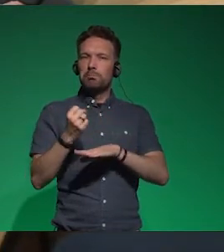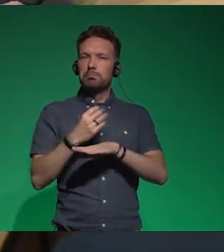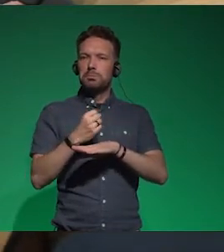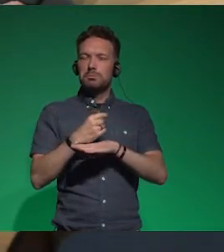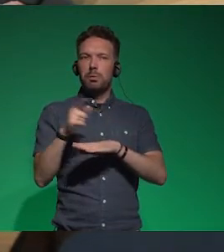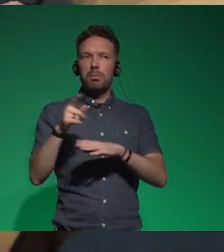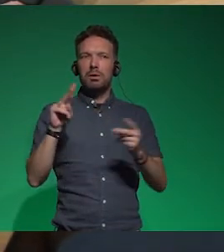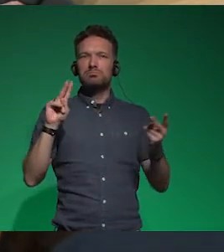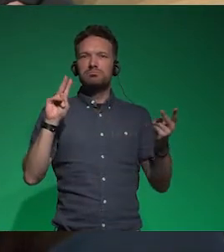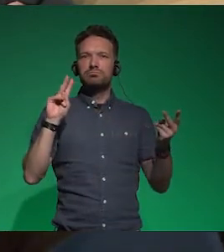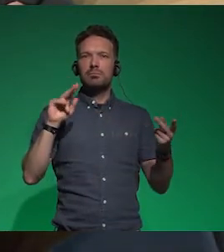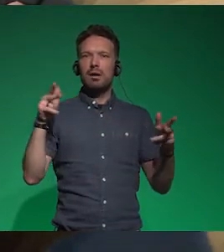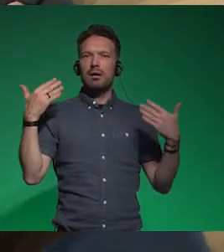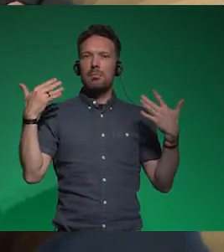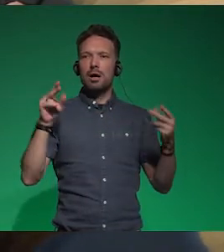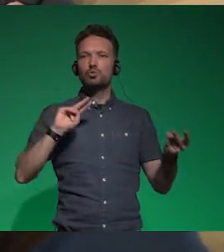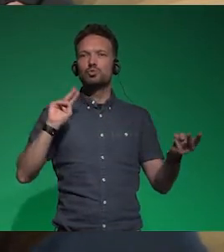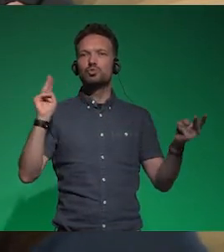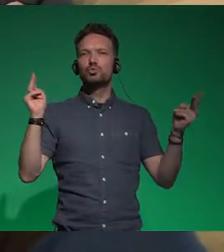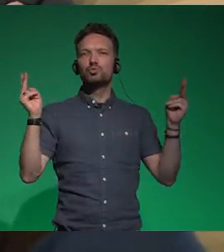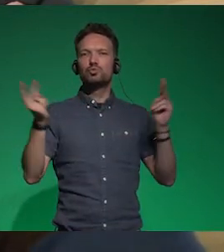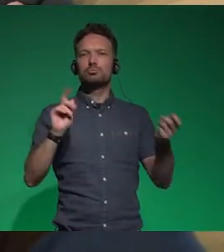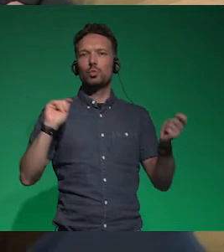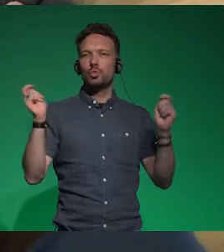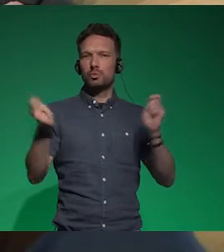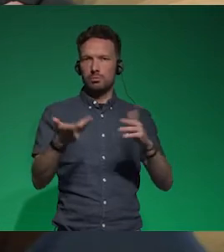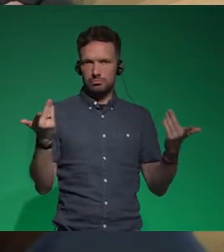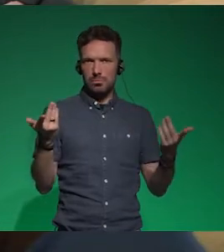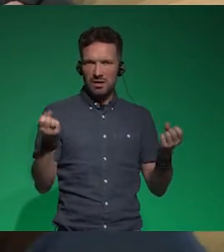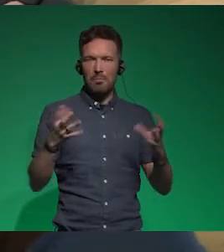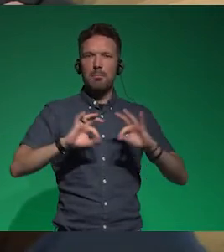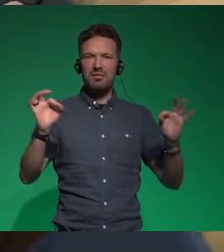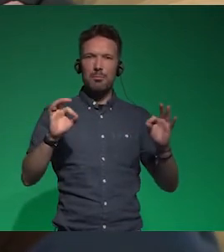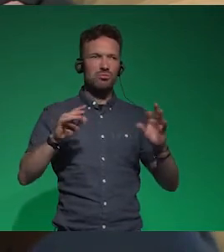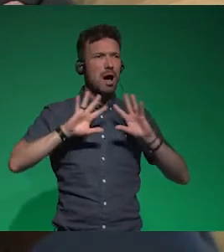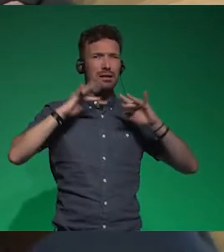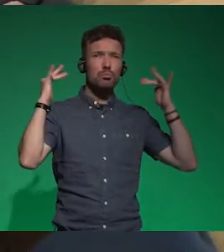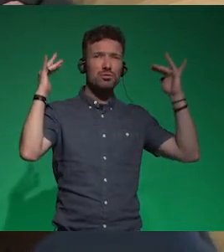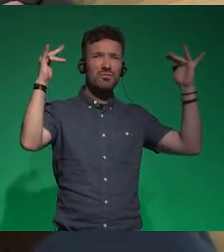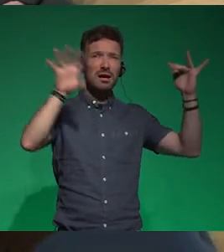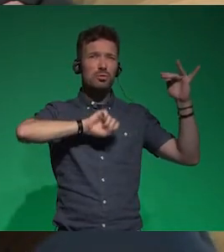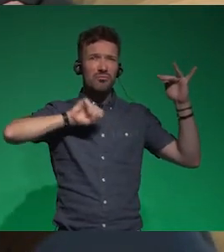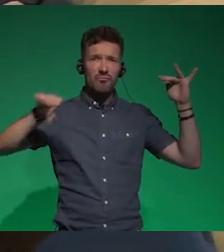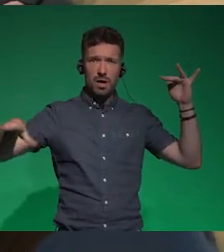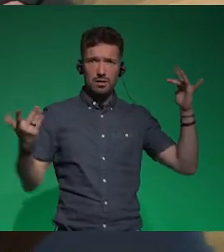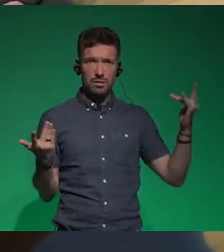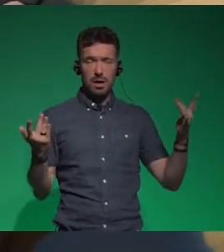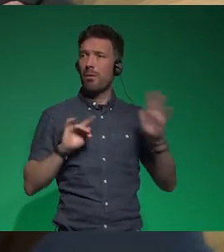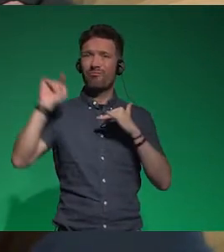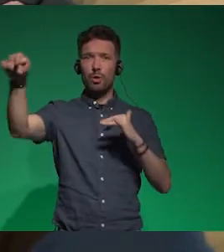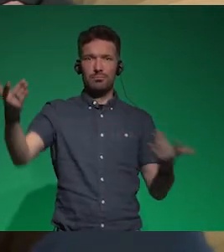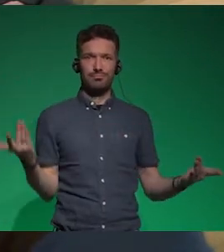from the atmosphere, and it has to go somewhere. And if we compare now, just by looking into the budgets, if we compare an open land or